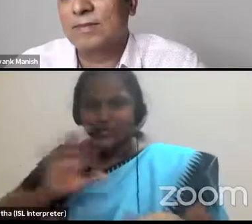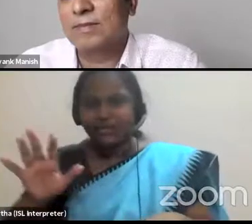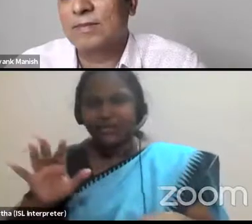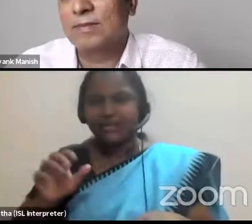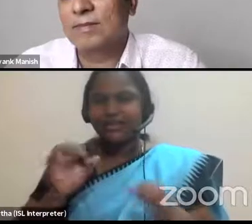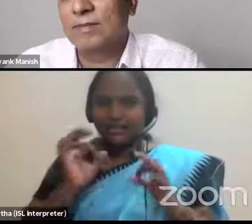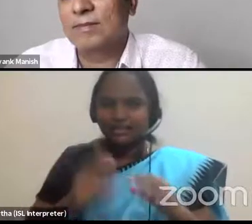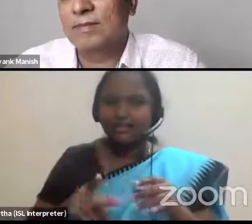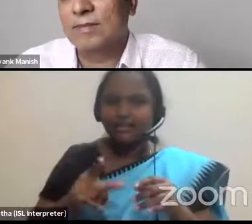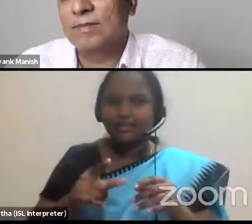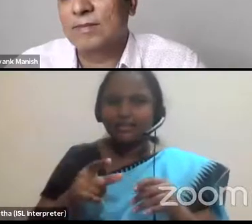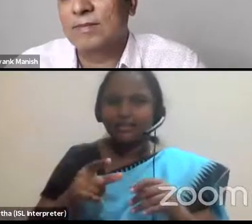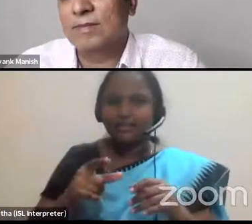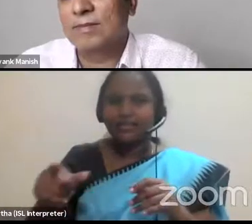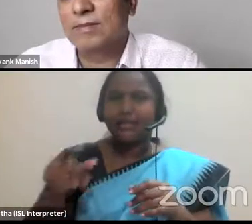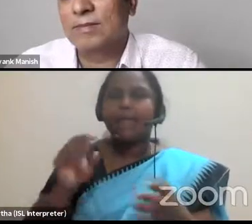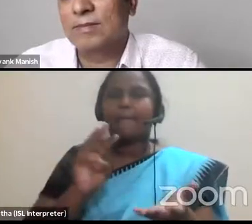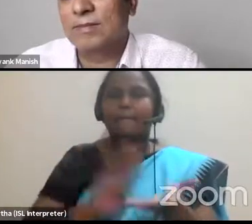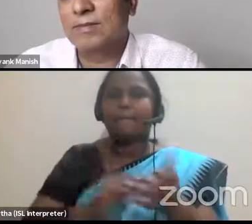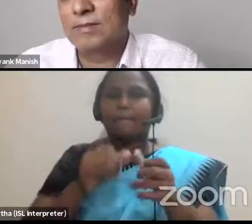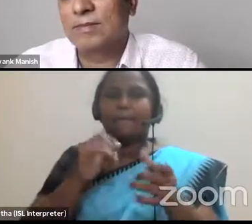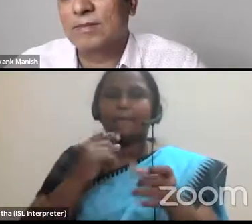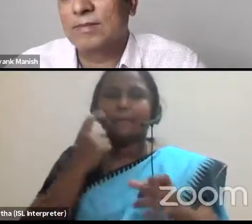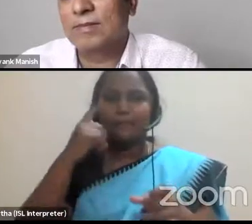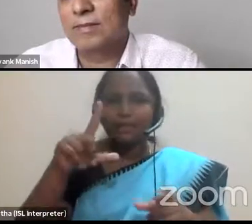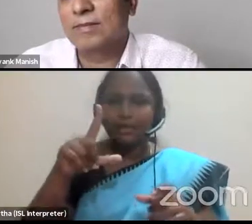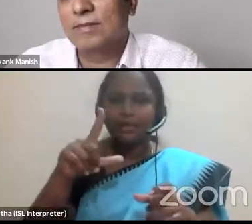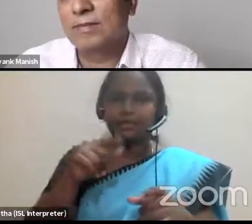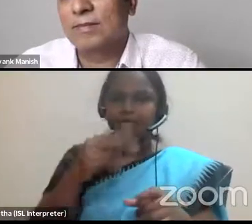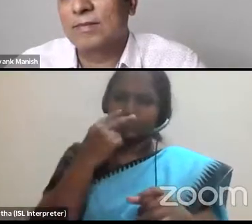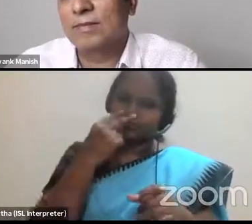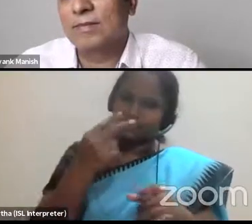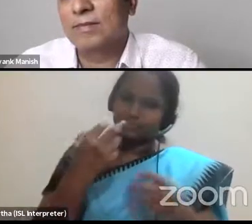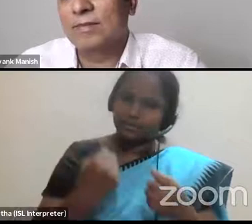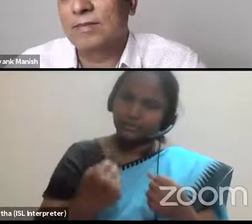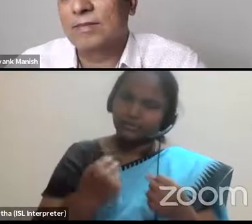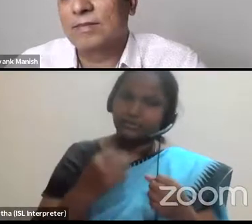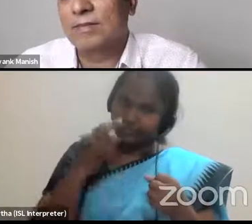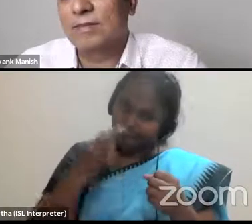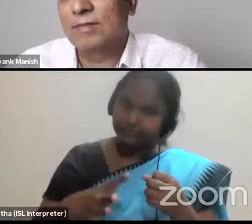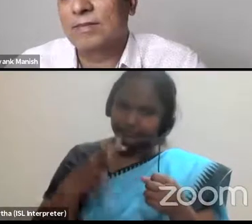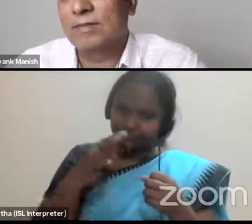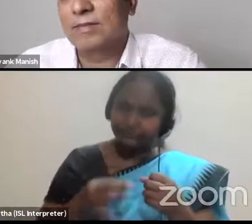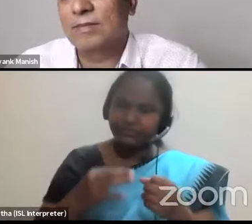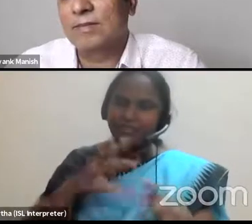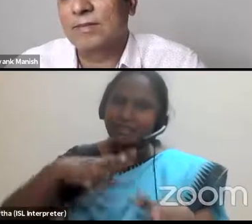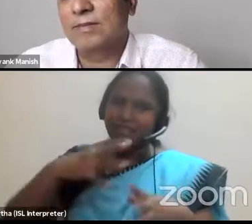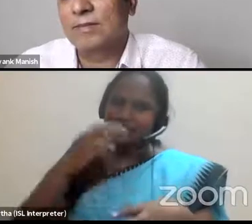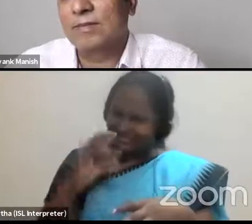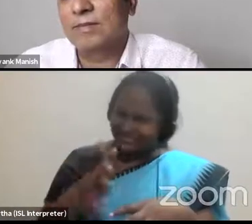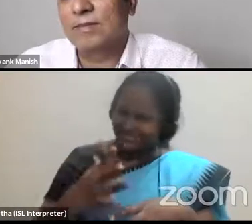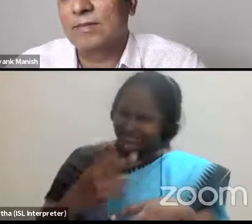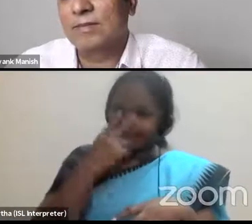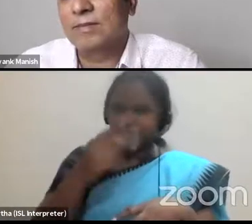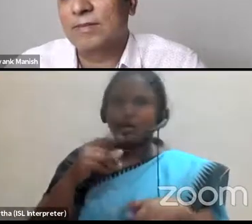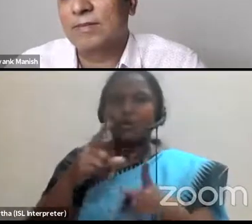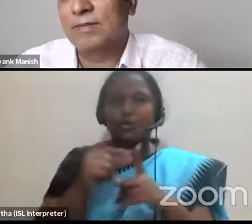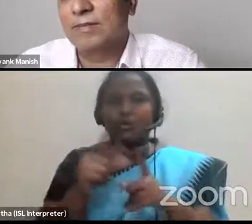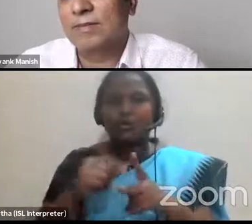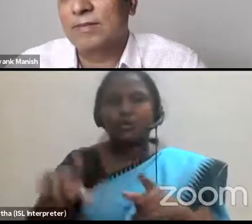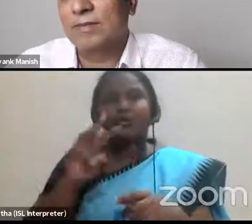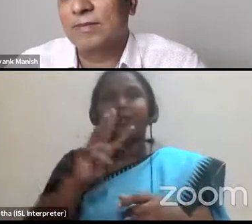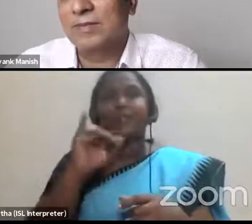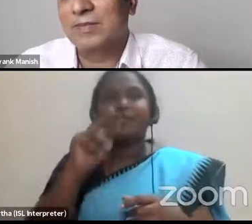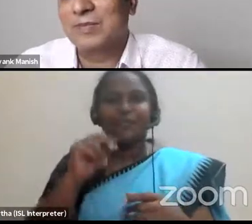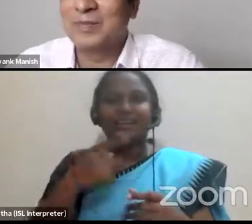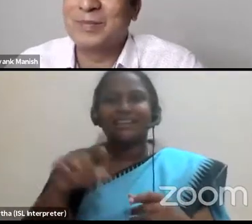actually get the smell and then see that if you really like the blend or not. And we can do that for the wine as well,